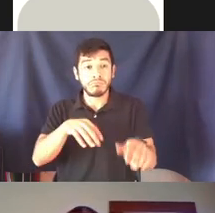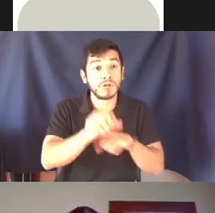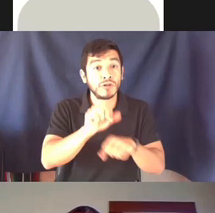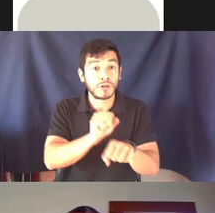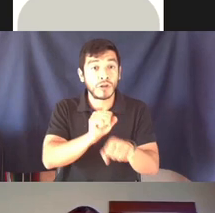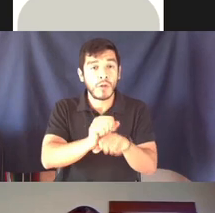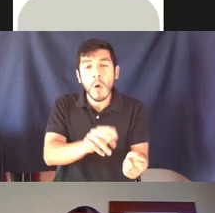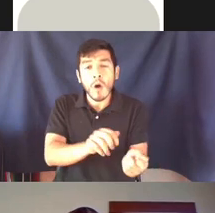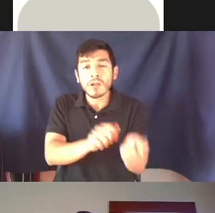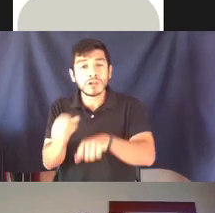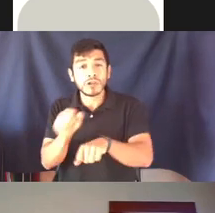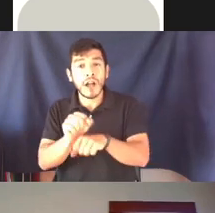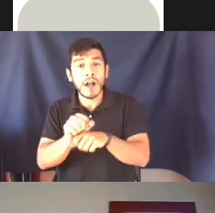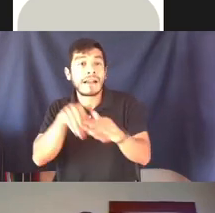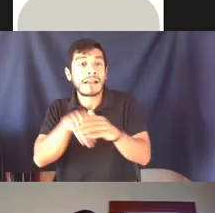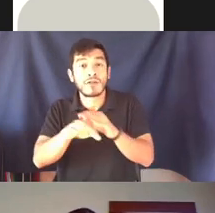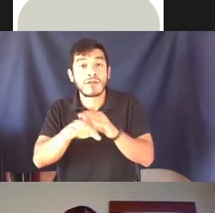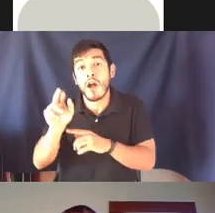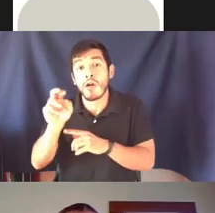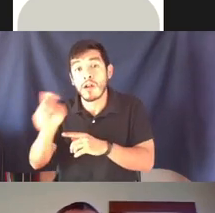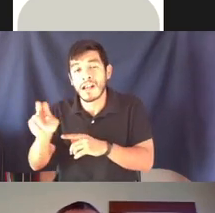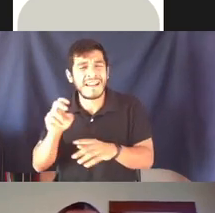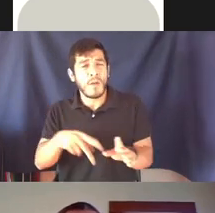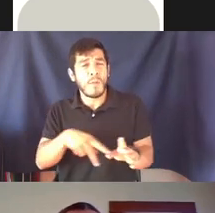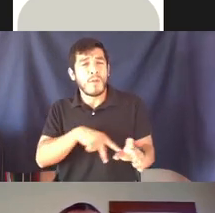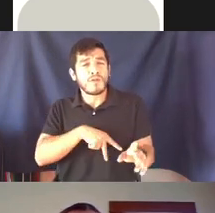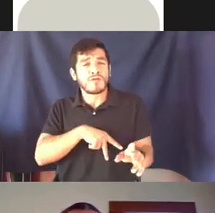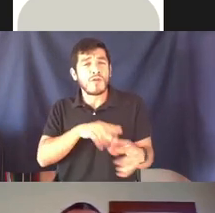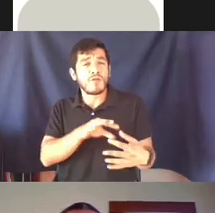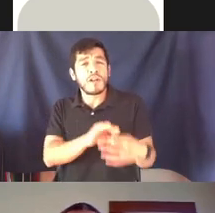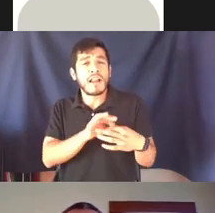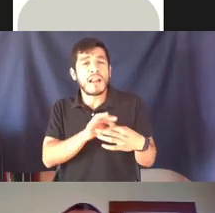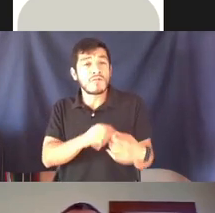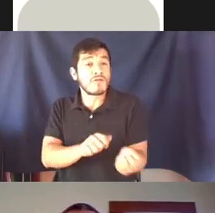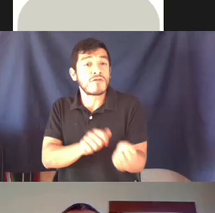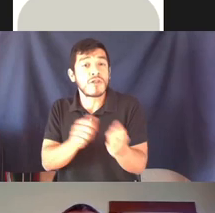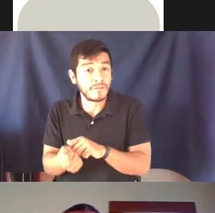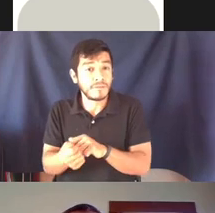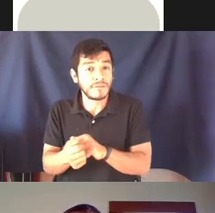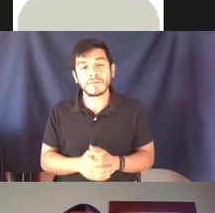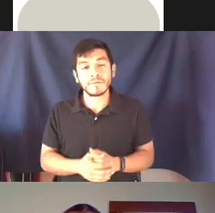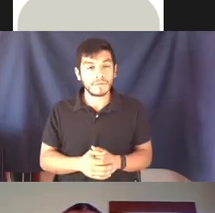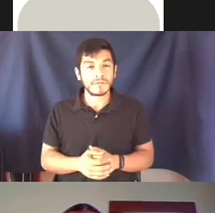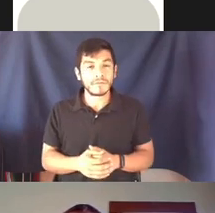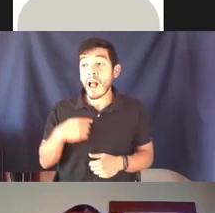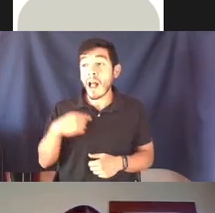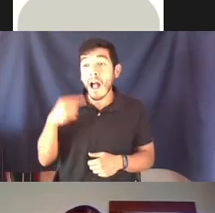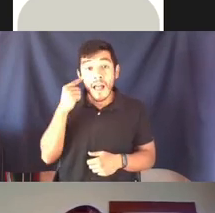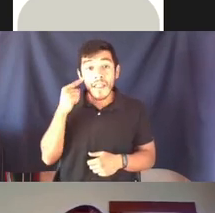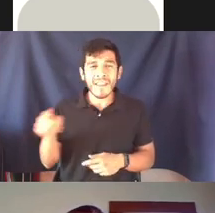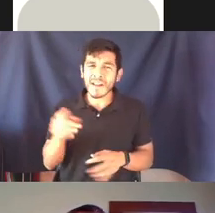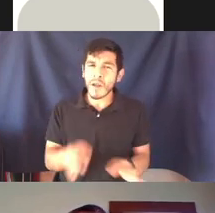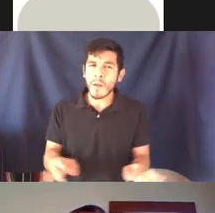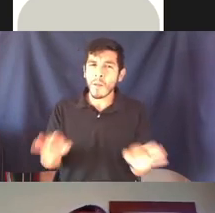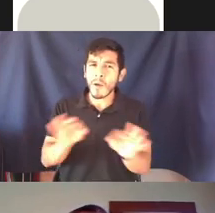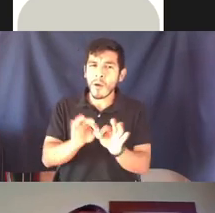relationship transitions, excuse me. I think those are critical points where young people need extra help.